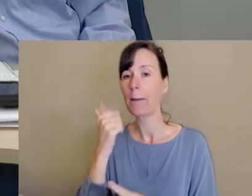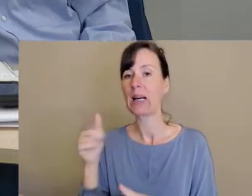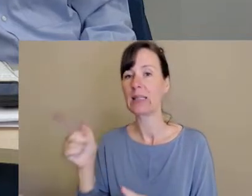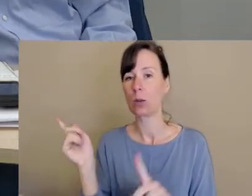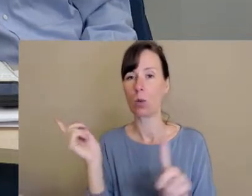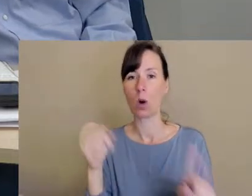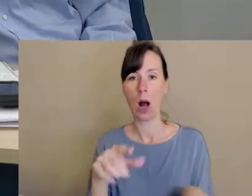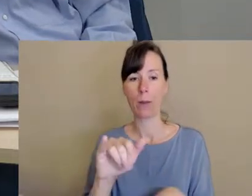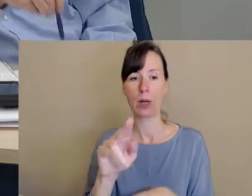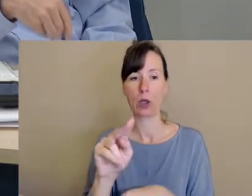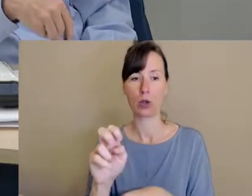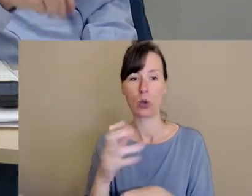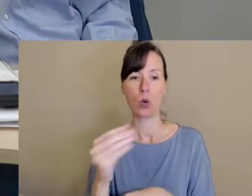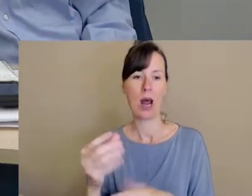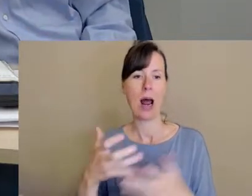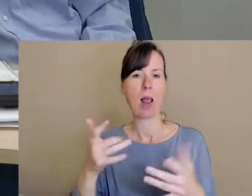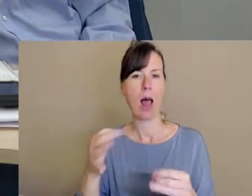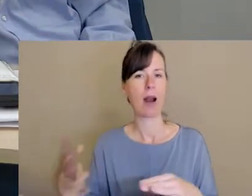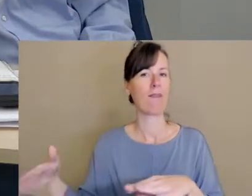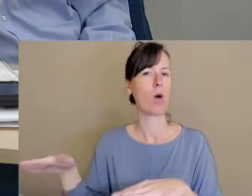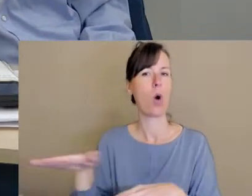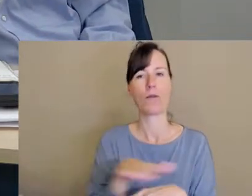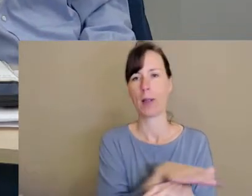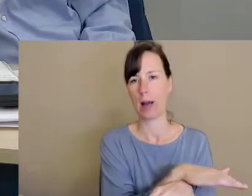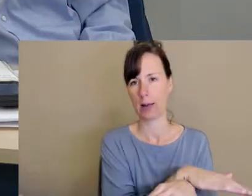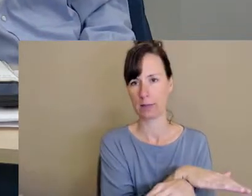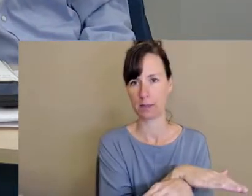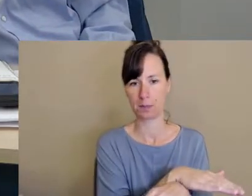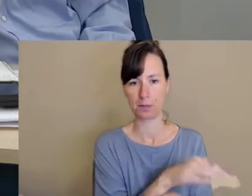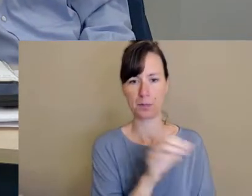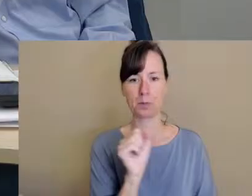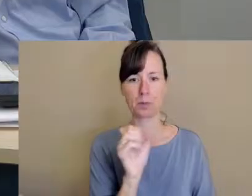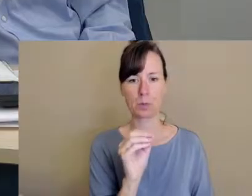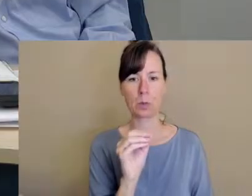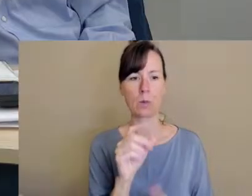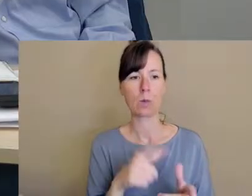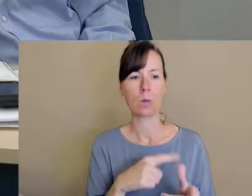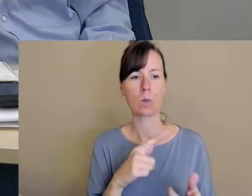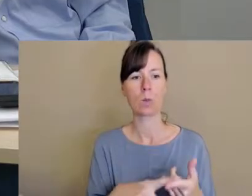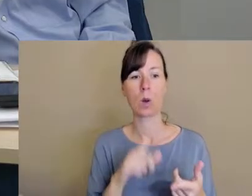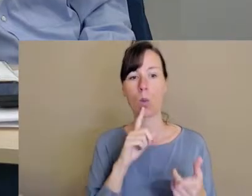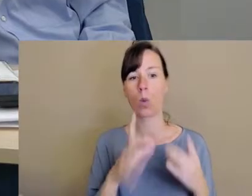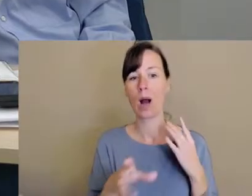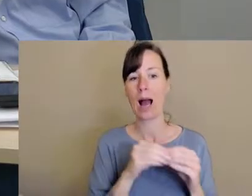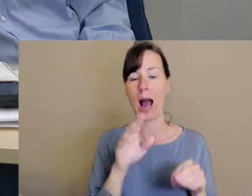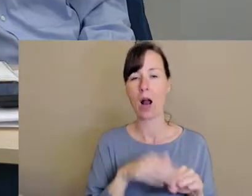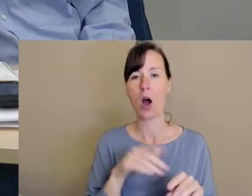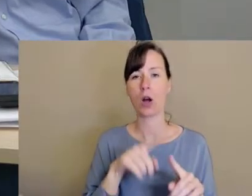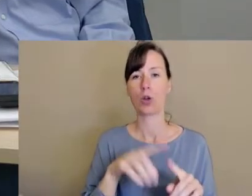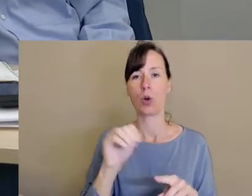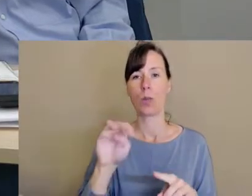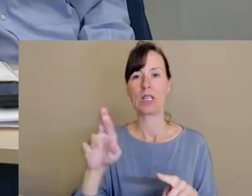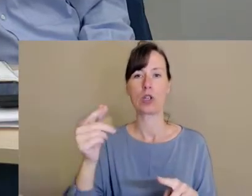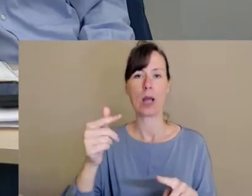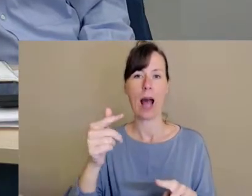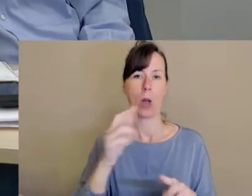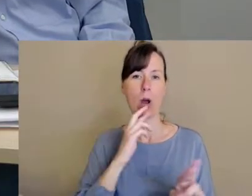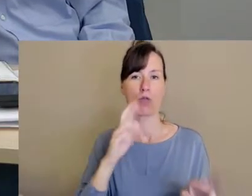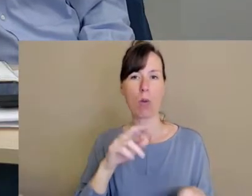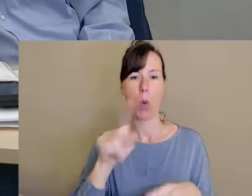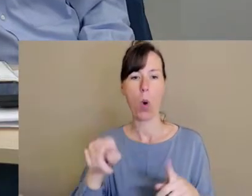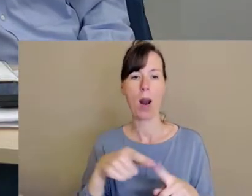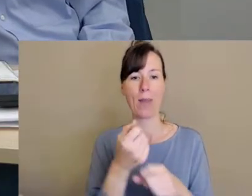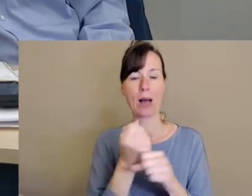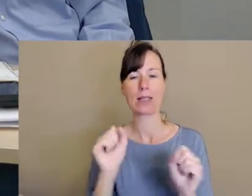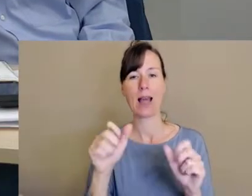lot of overlay. And then just to tag team or to add on to Mr. Galloway's report about the safety walk, we did have a meeting